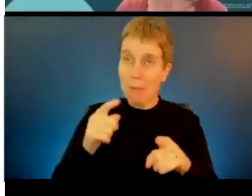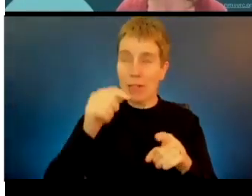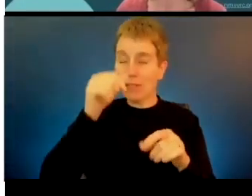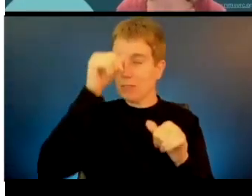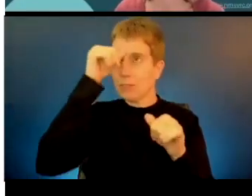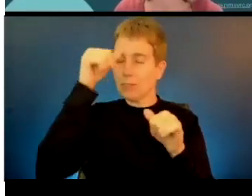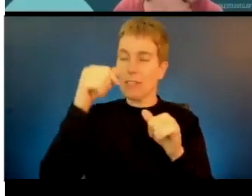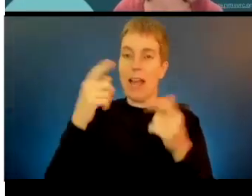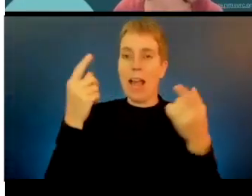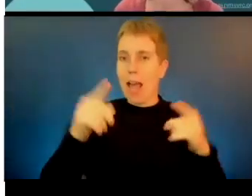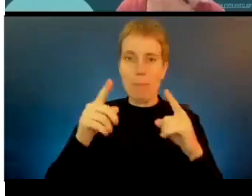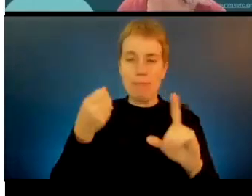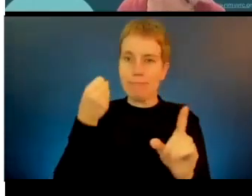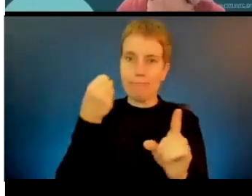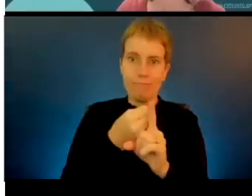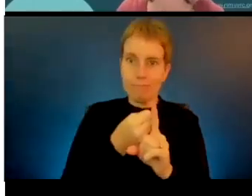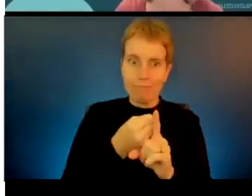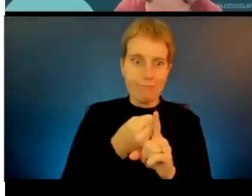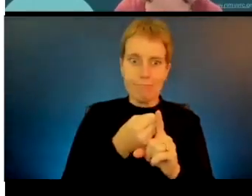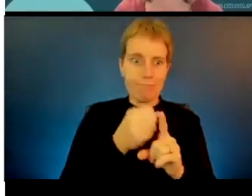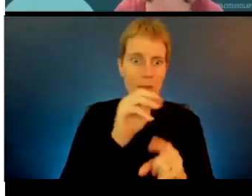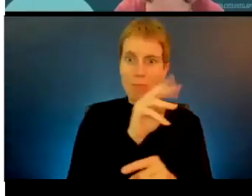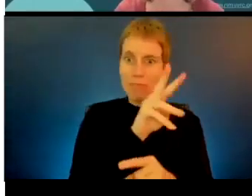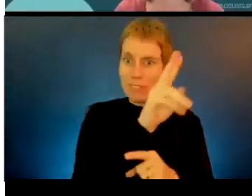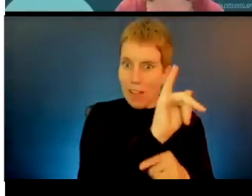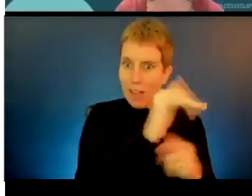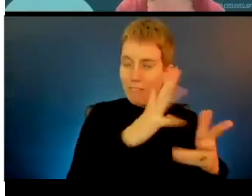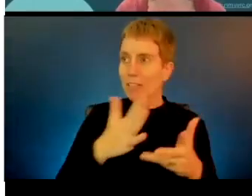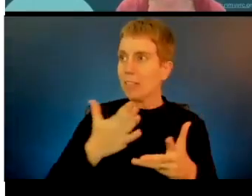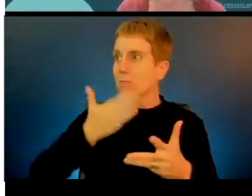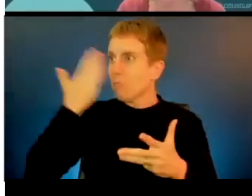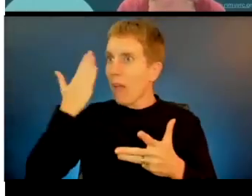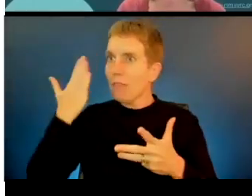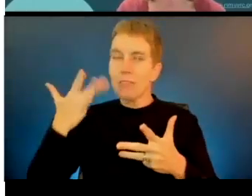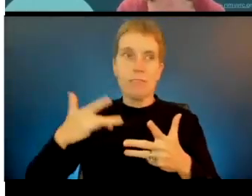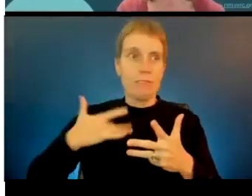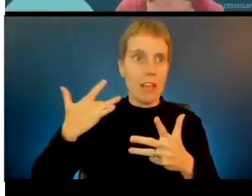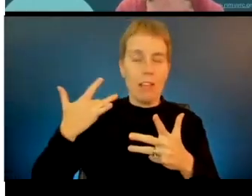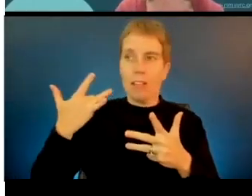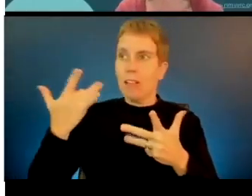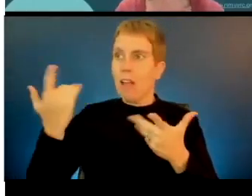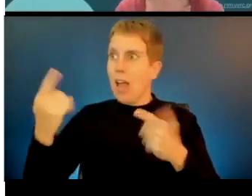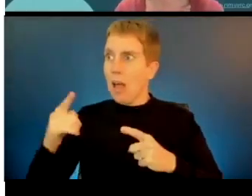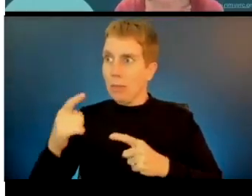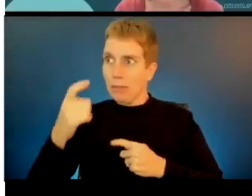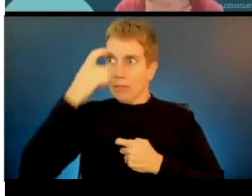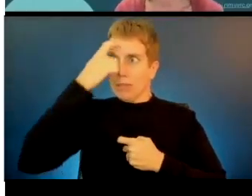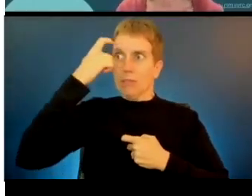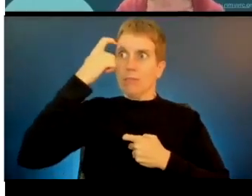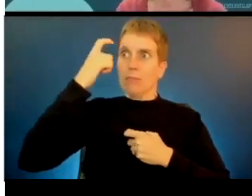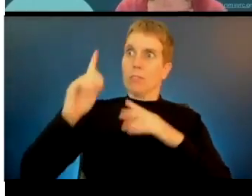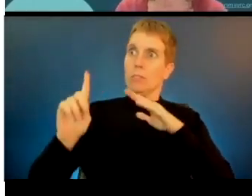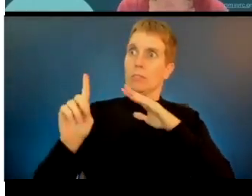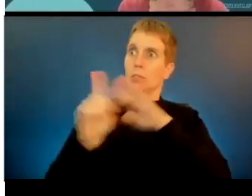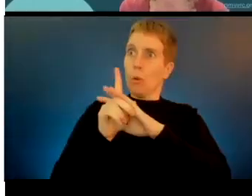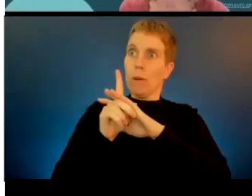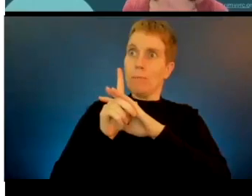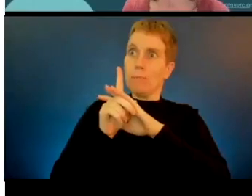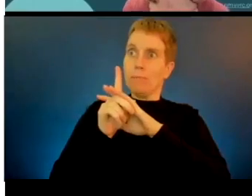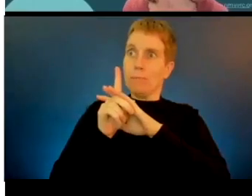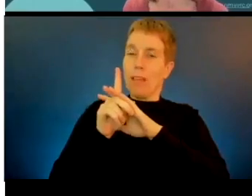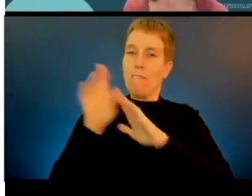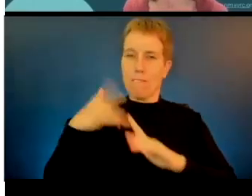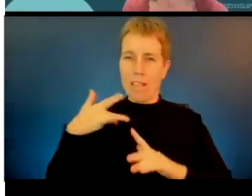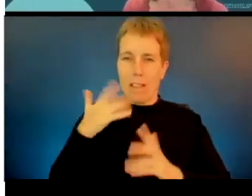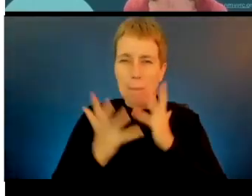often happen with adolescents because of some of that is this increase in anger, They may withdraw because they are embarrassed